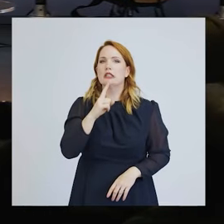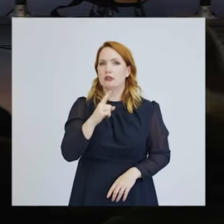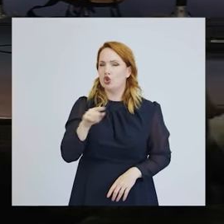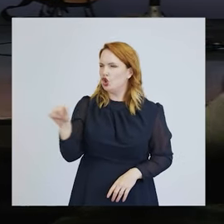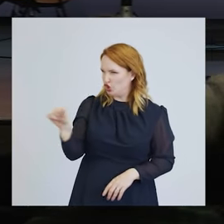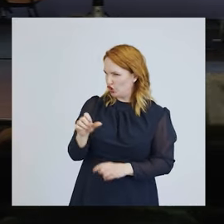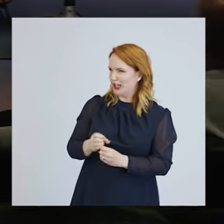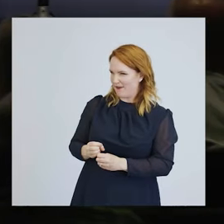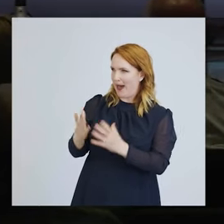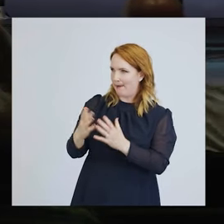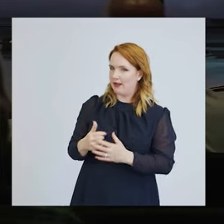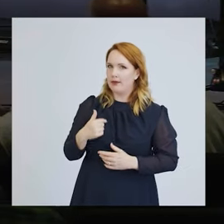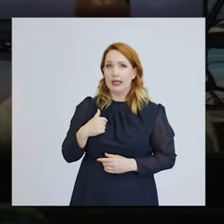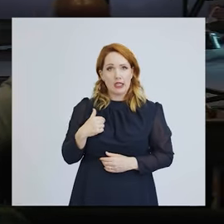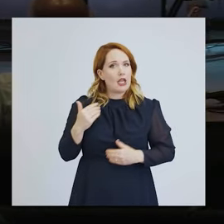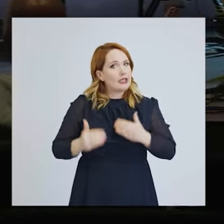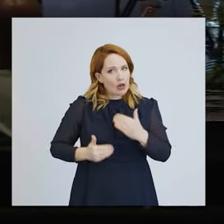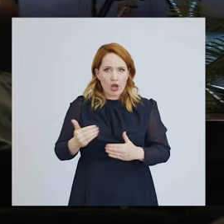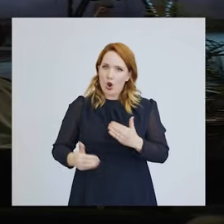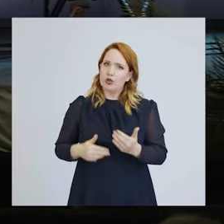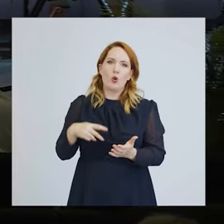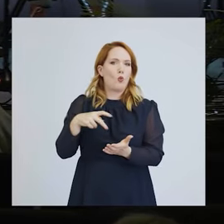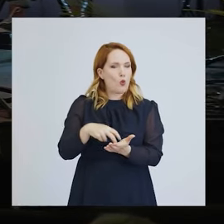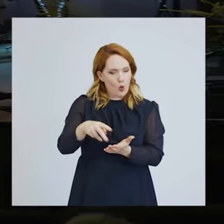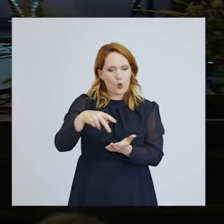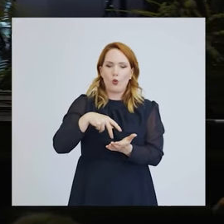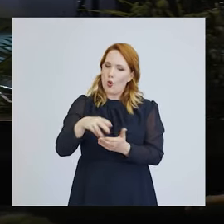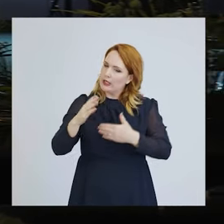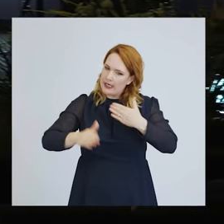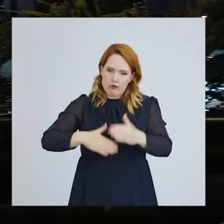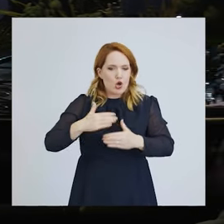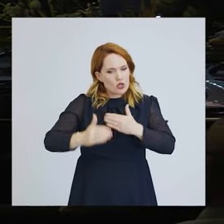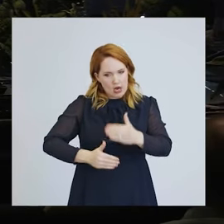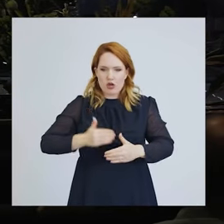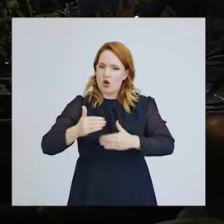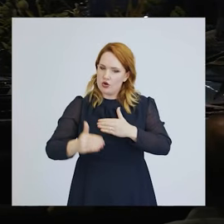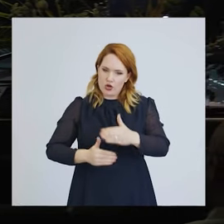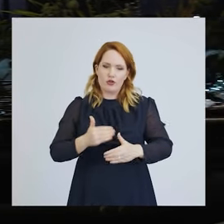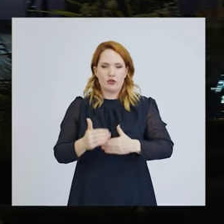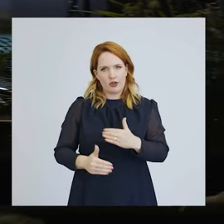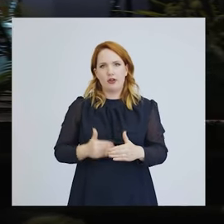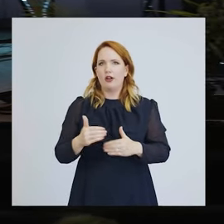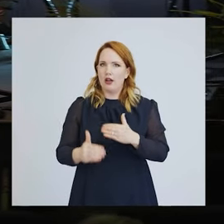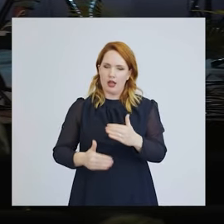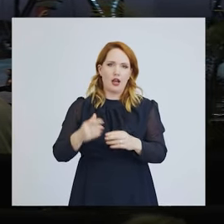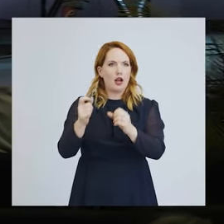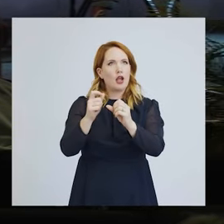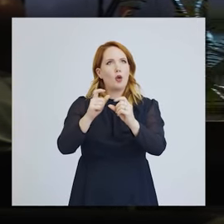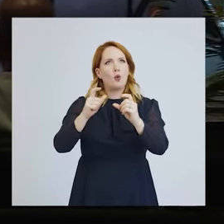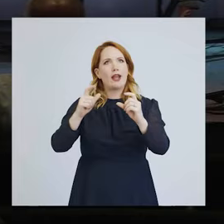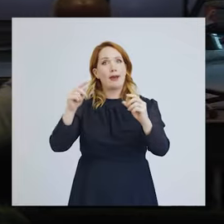feel so alone, and the devil says in my mind, "You should give up." But do you know what? I keep walking and I keep